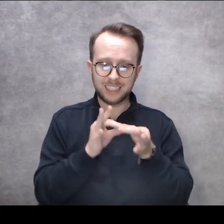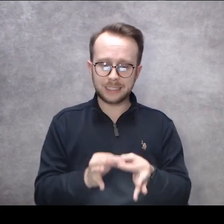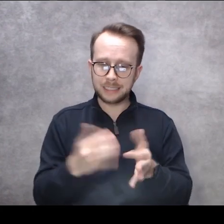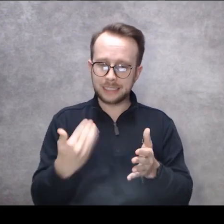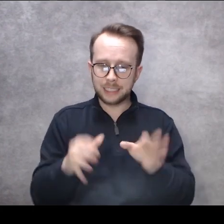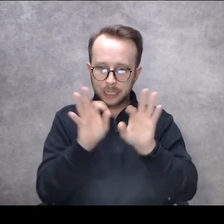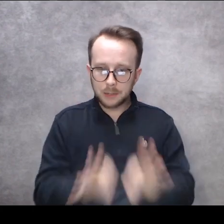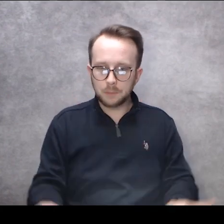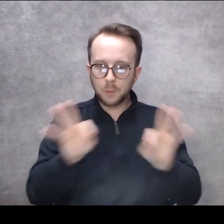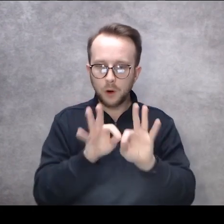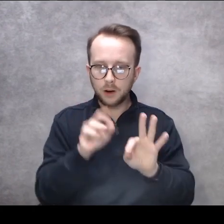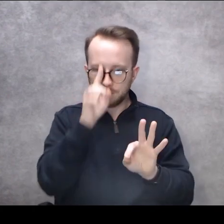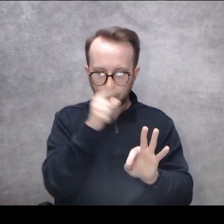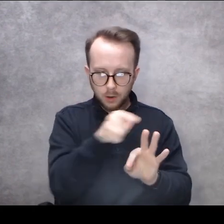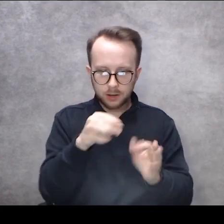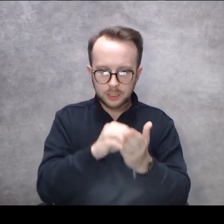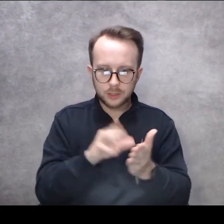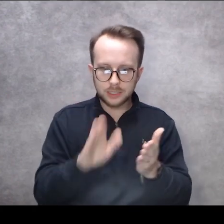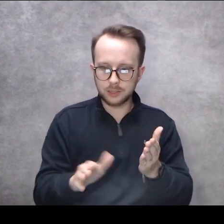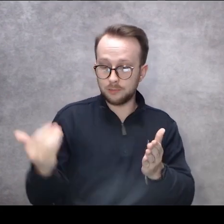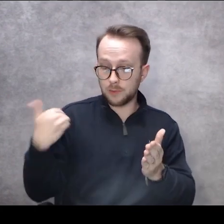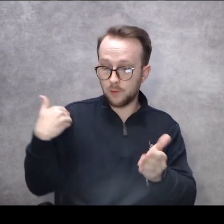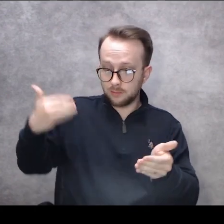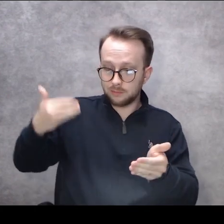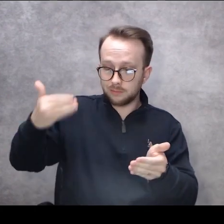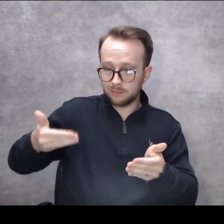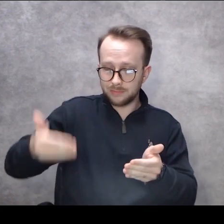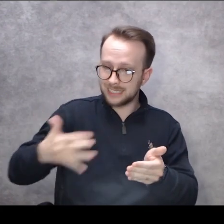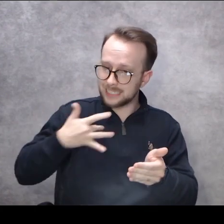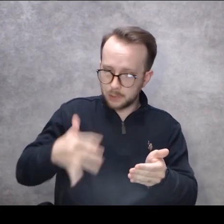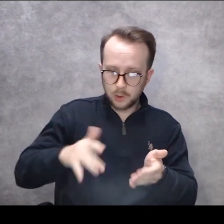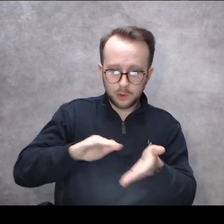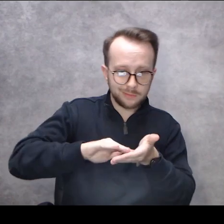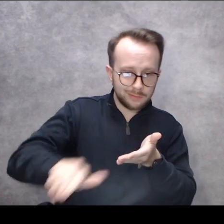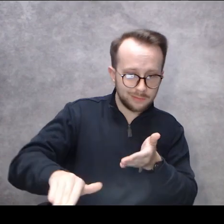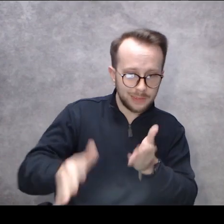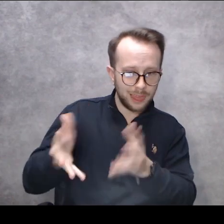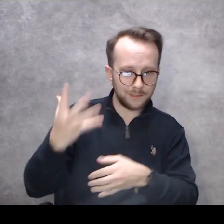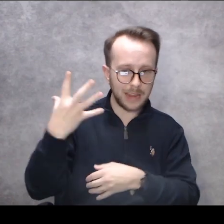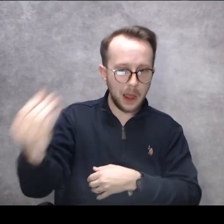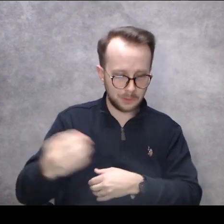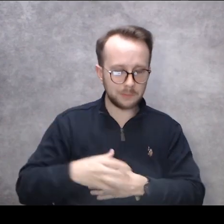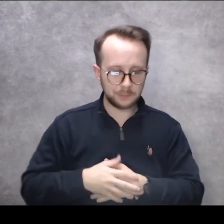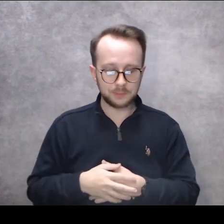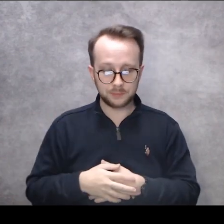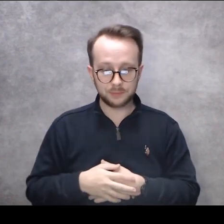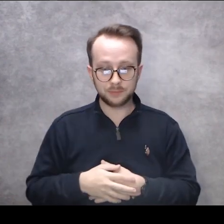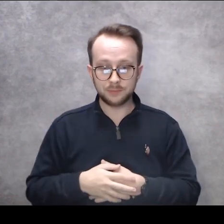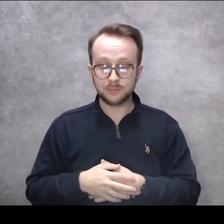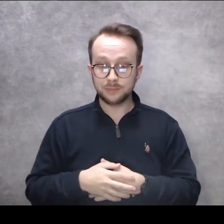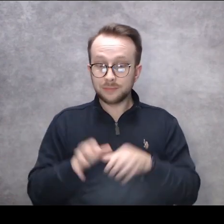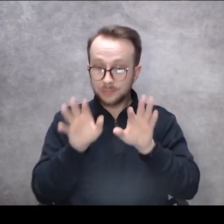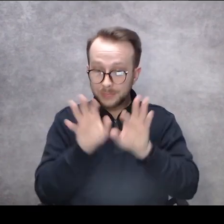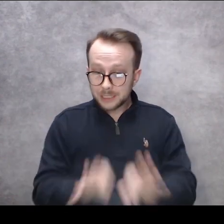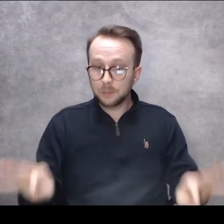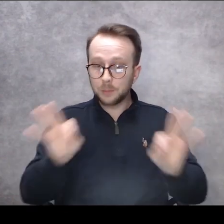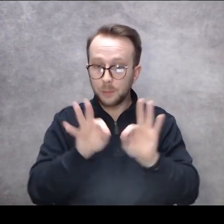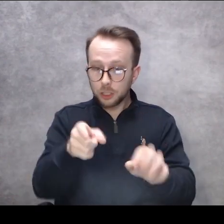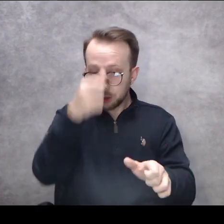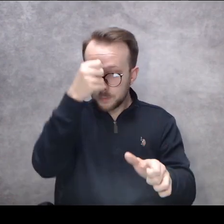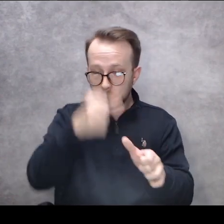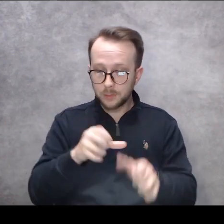for learners who have been historically excluded or marginalized. Further, it is important to remember the sources